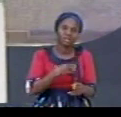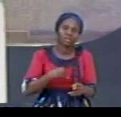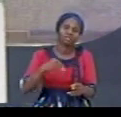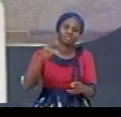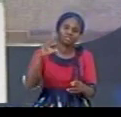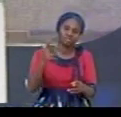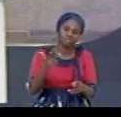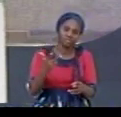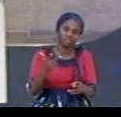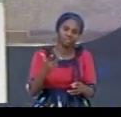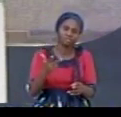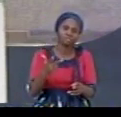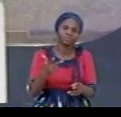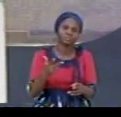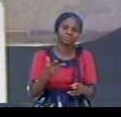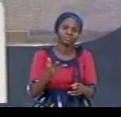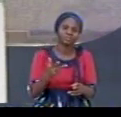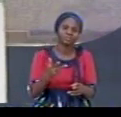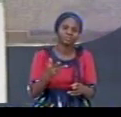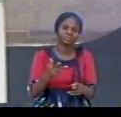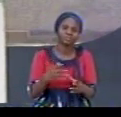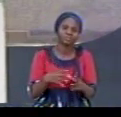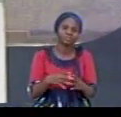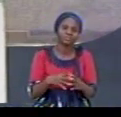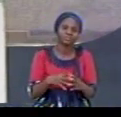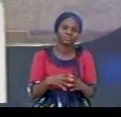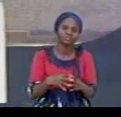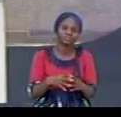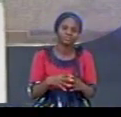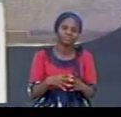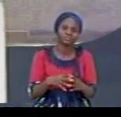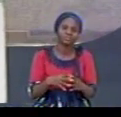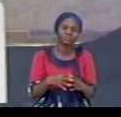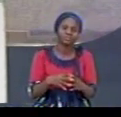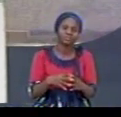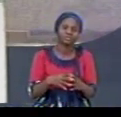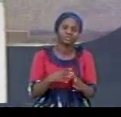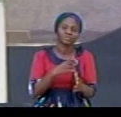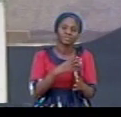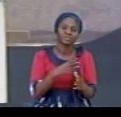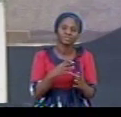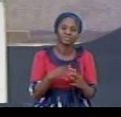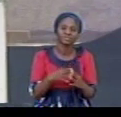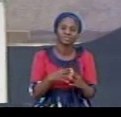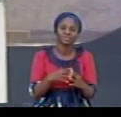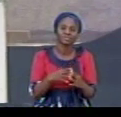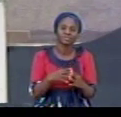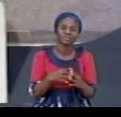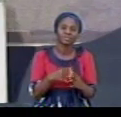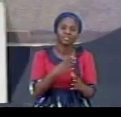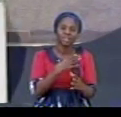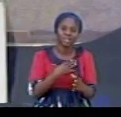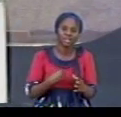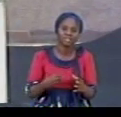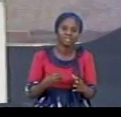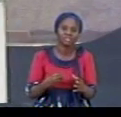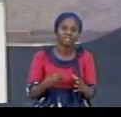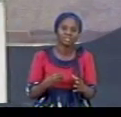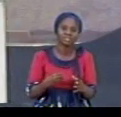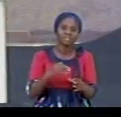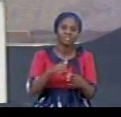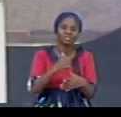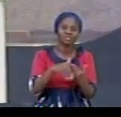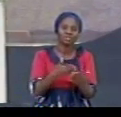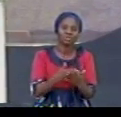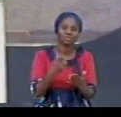third Keren Hapuch. He knows the meaning of that. Don't worry about the names. And in all the